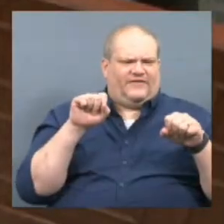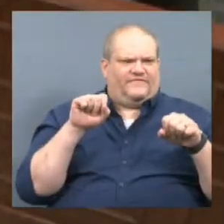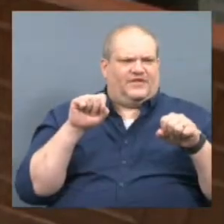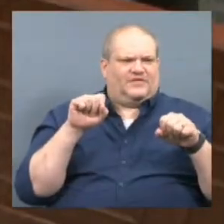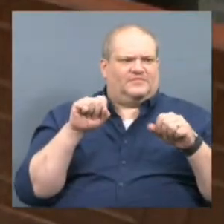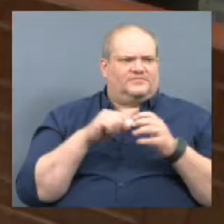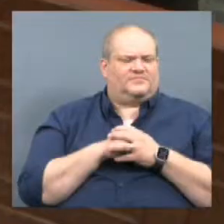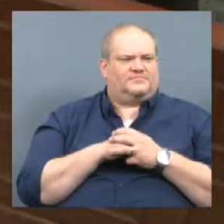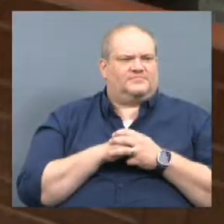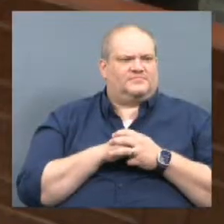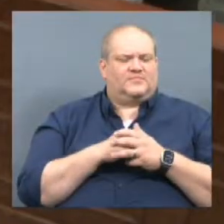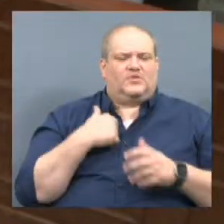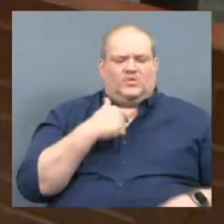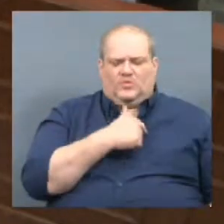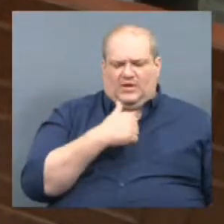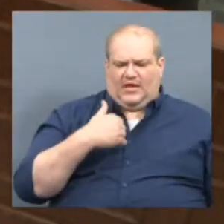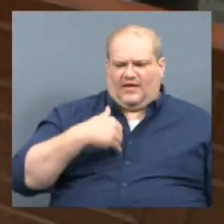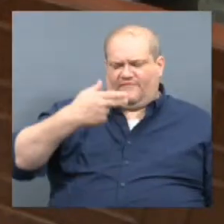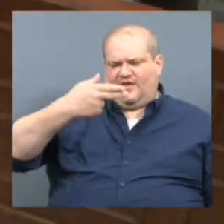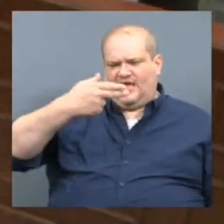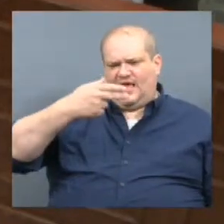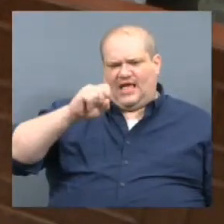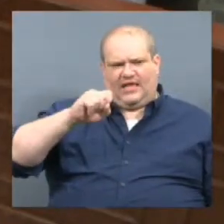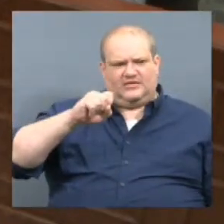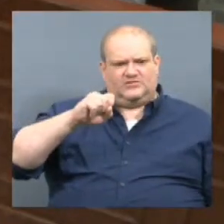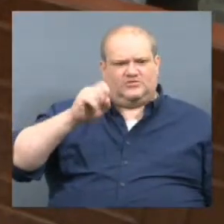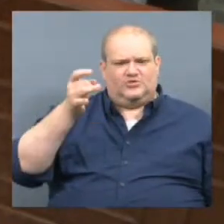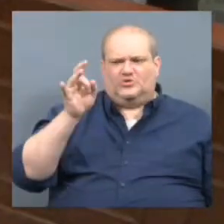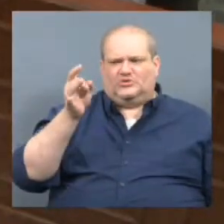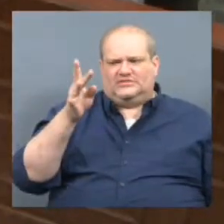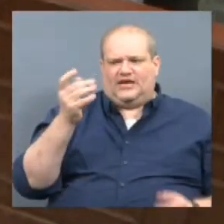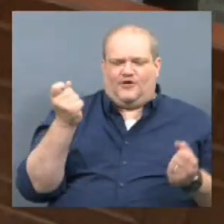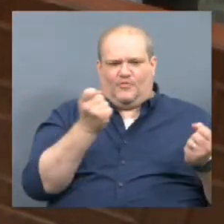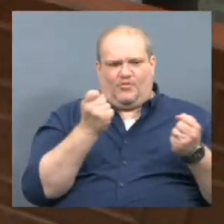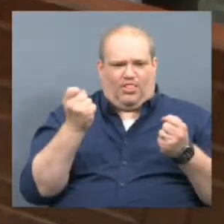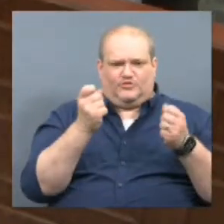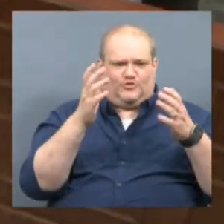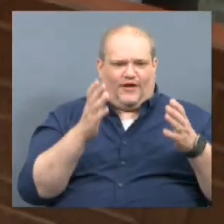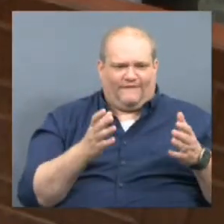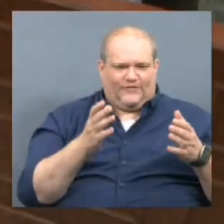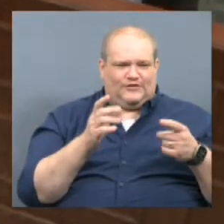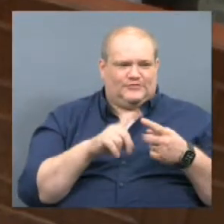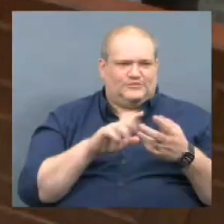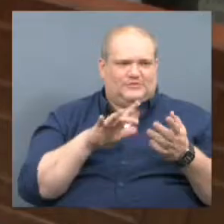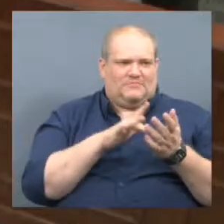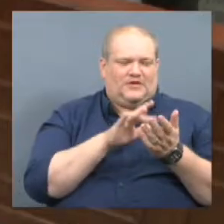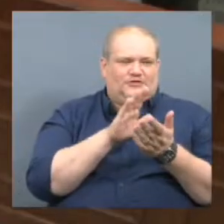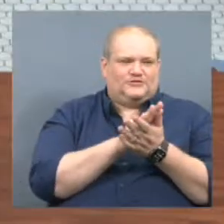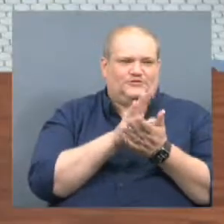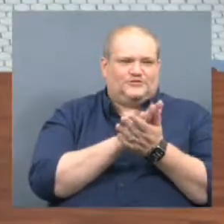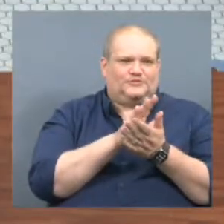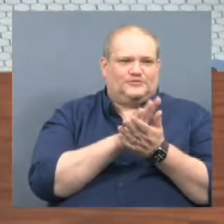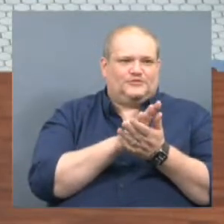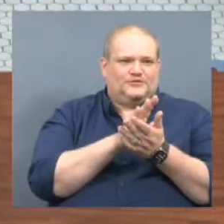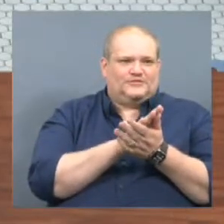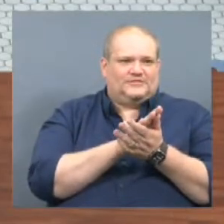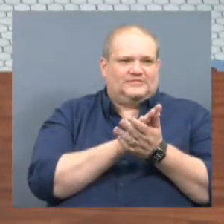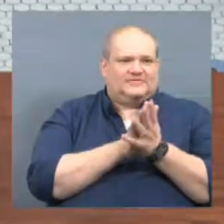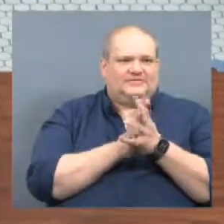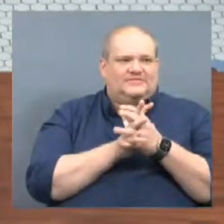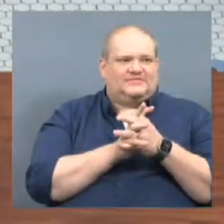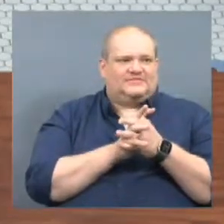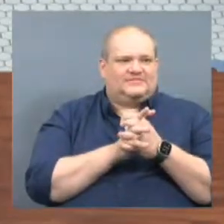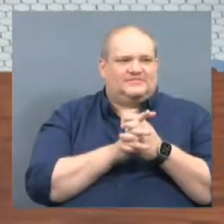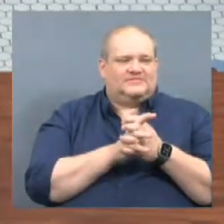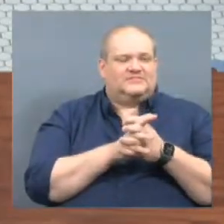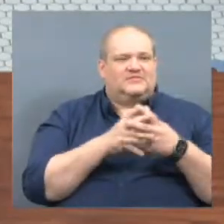We have high school terrible drivers, middle school.